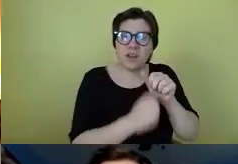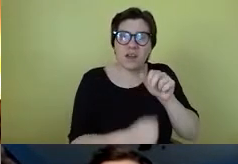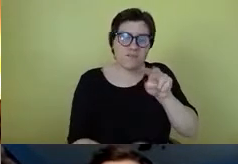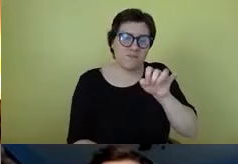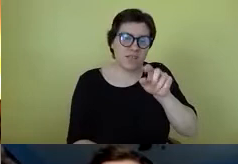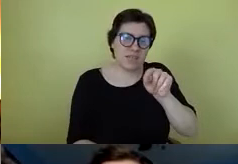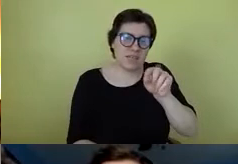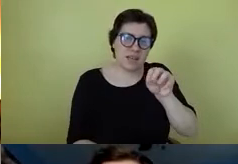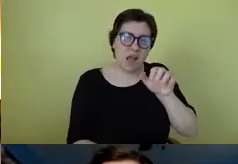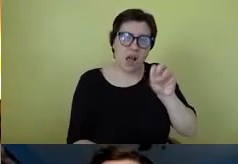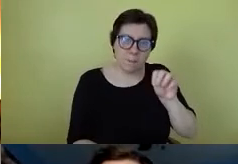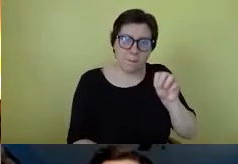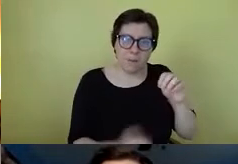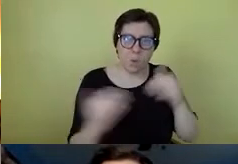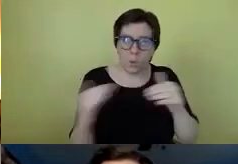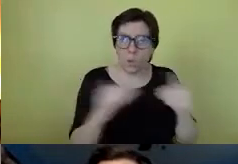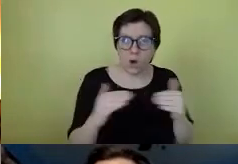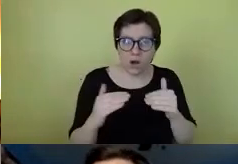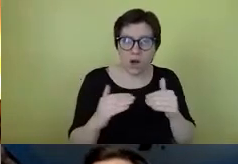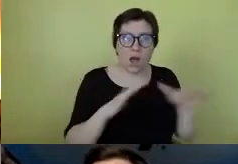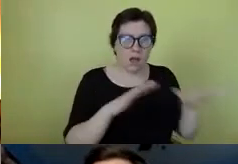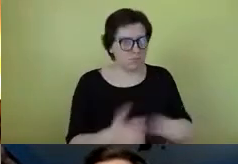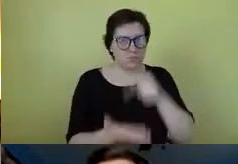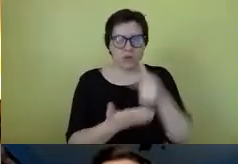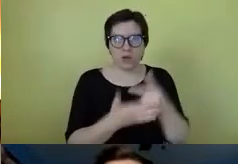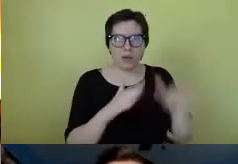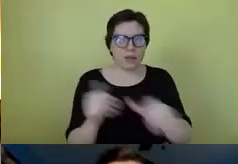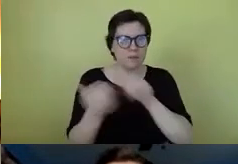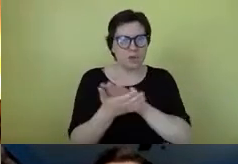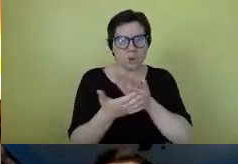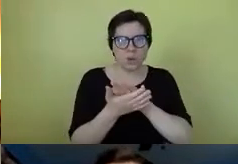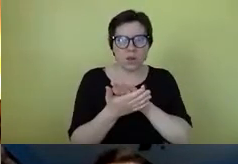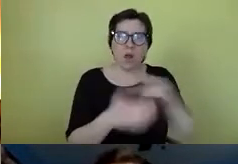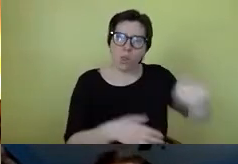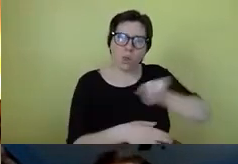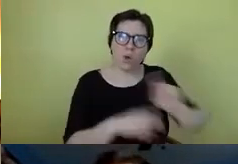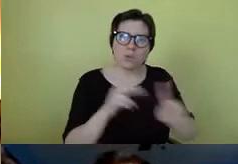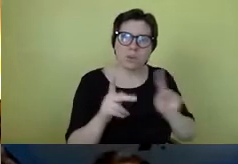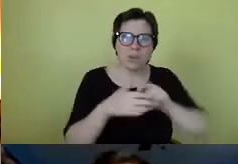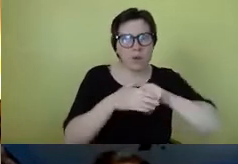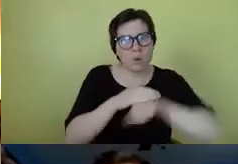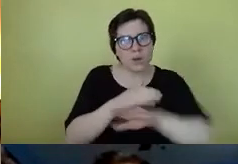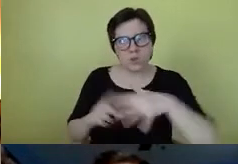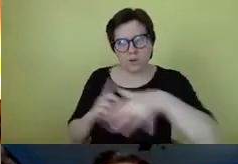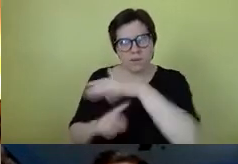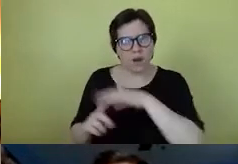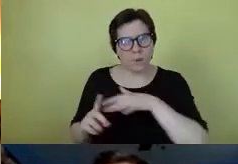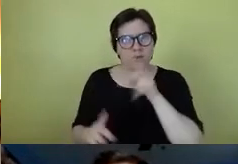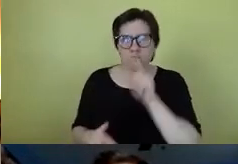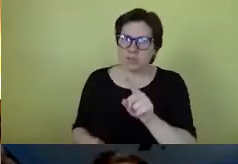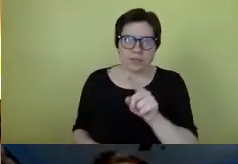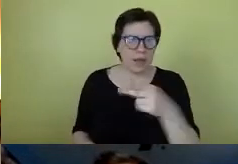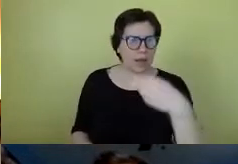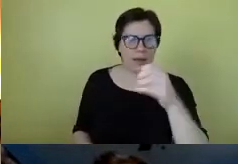the Vietnam War raging. They were walking into an environment that was hostile. It